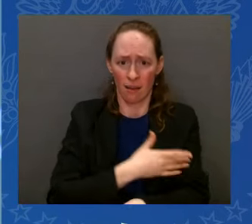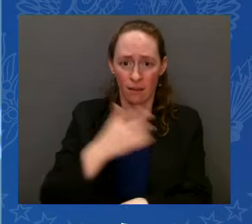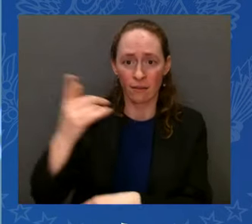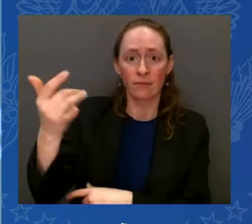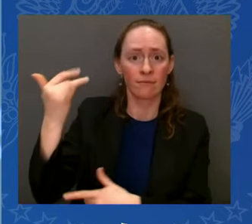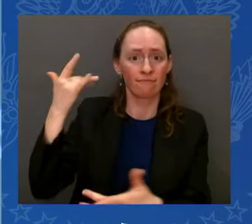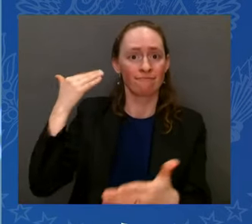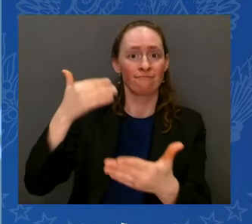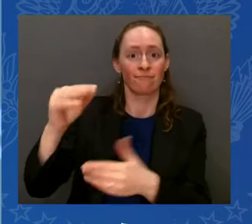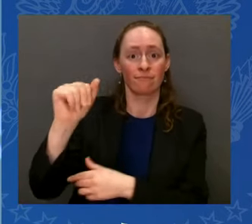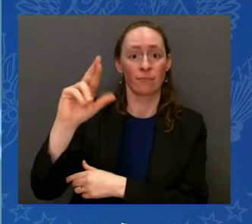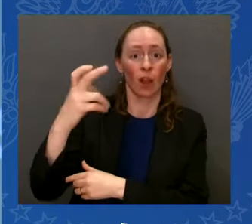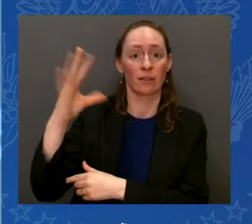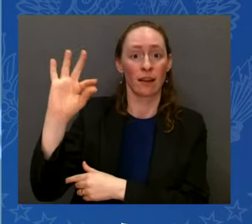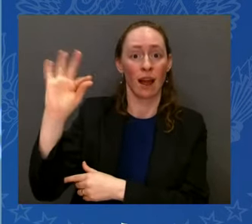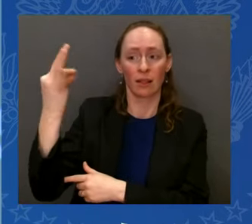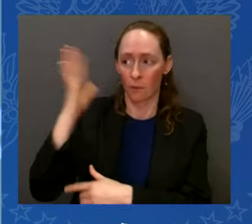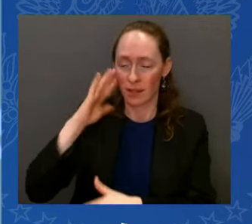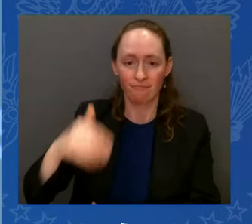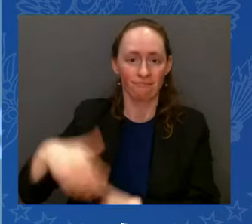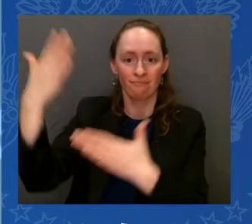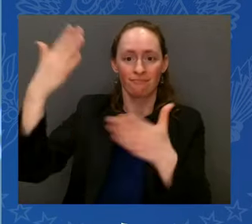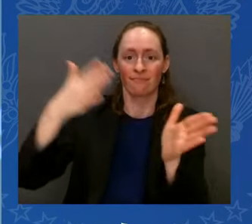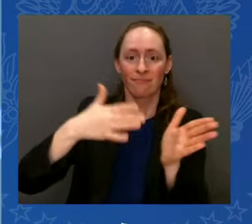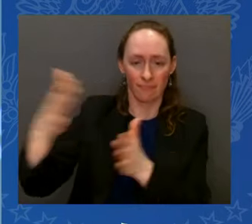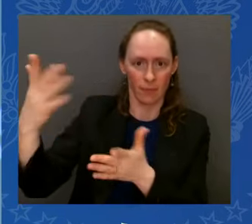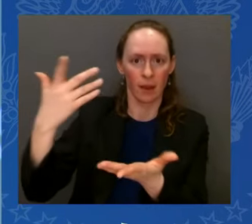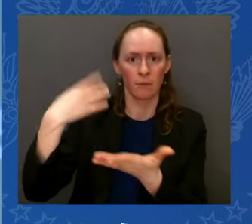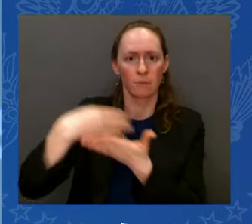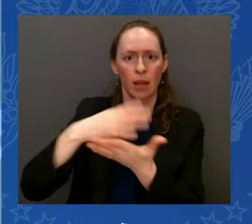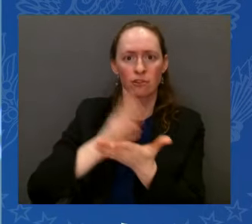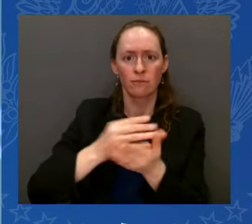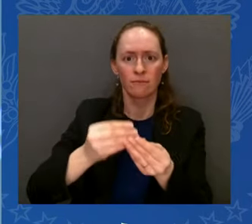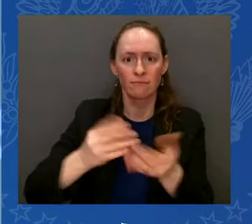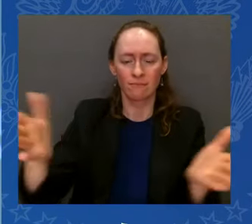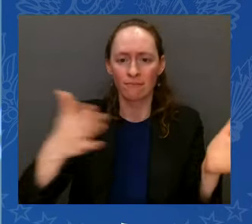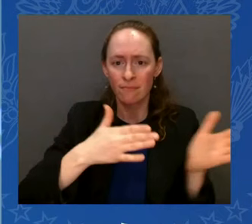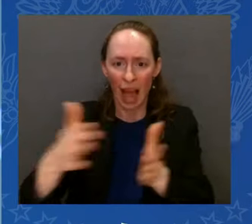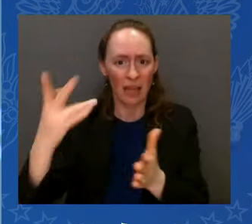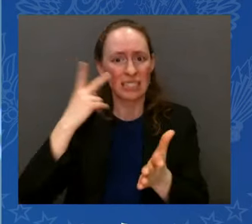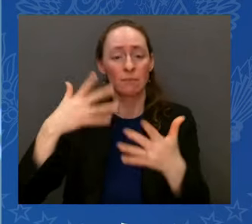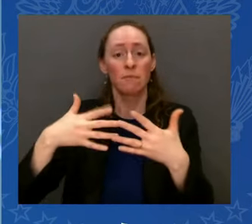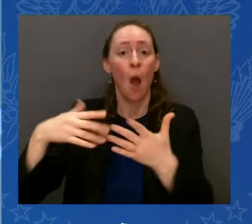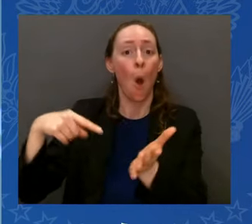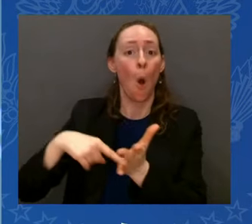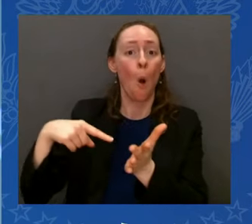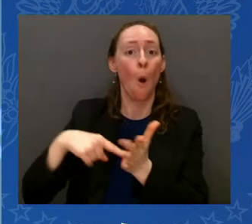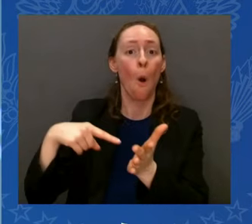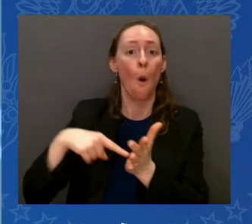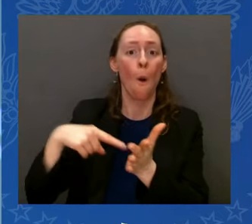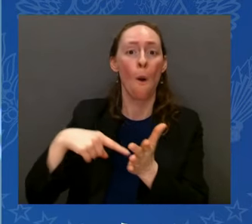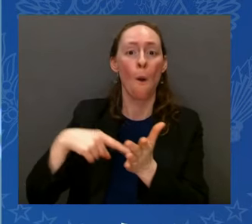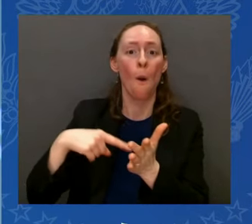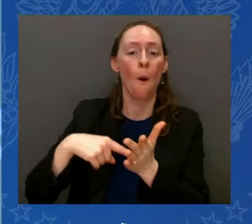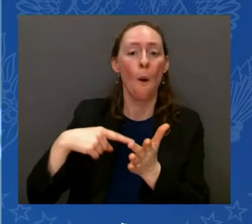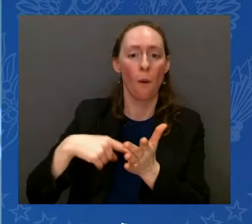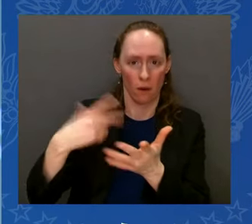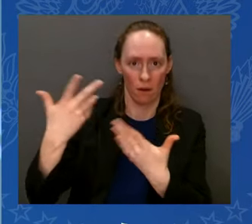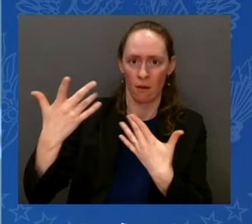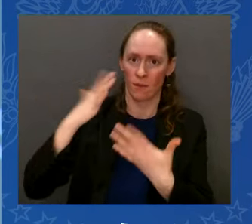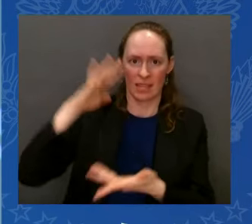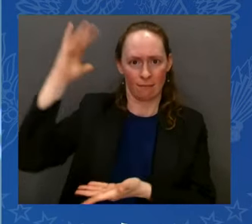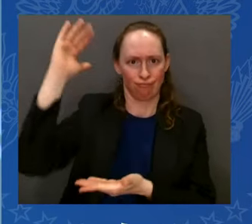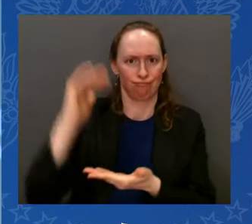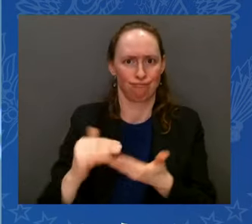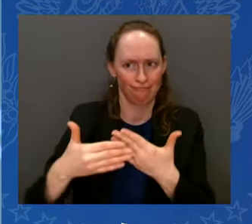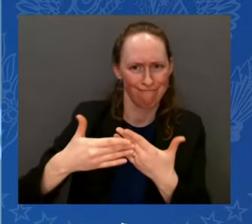to see we'll cut the deficit by another $2 trillion in the next 10 years. And I'll lay it out in detail. But here's the